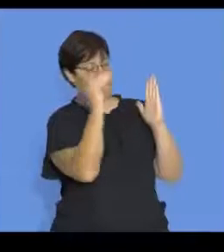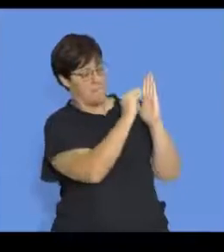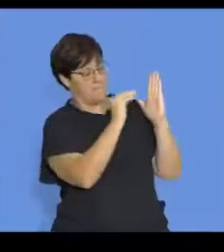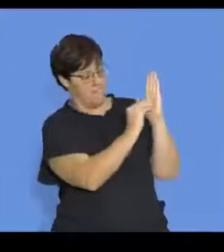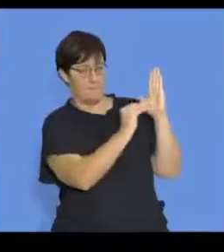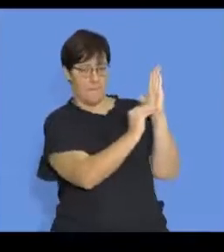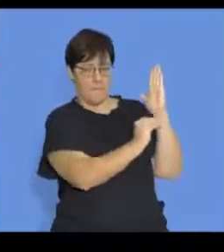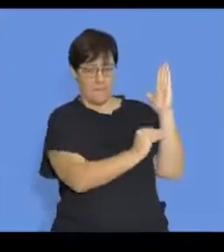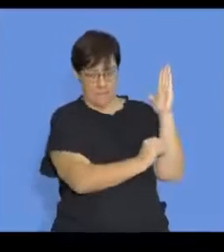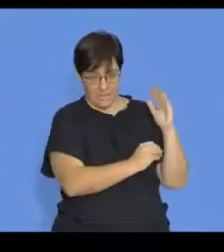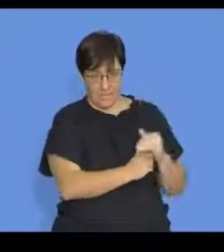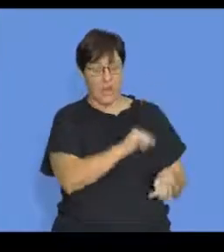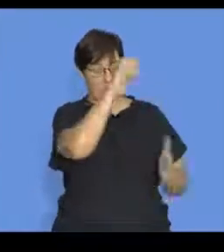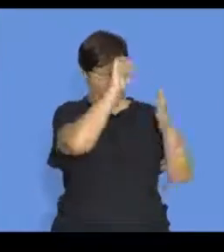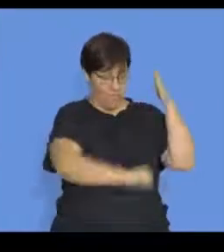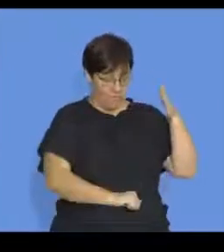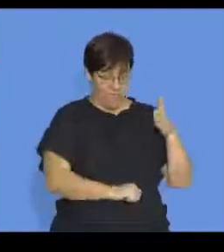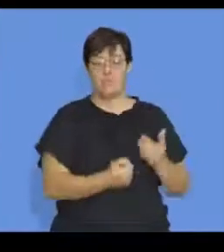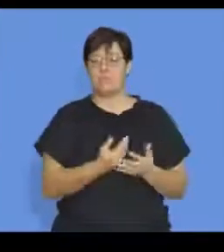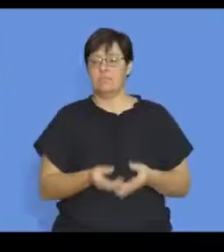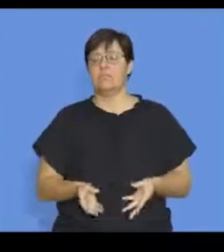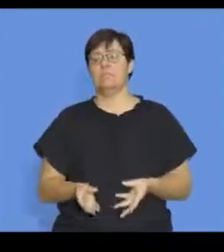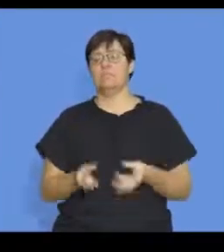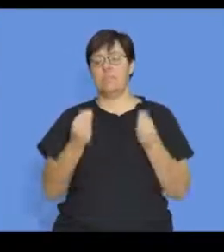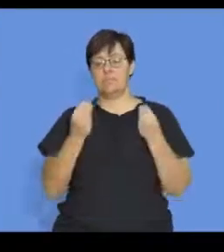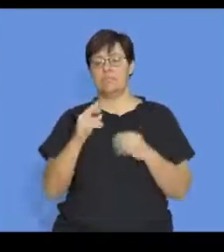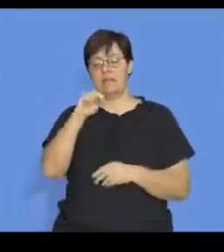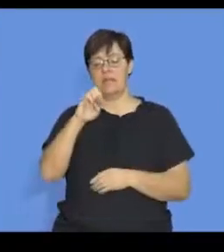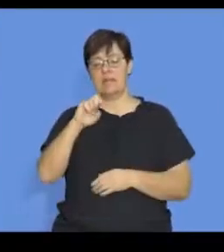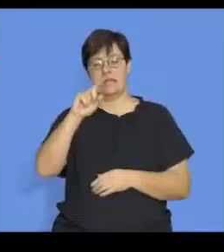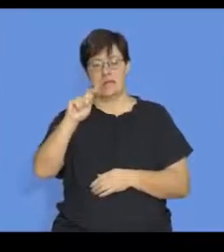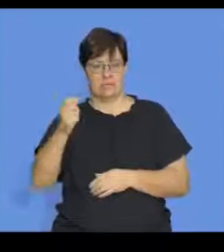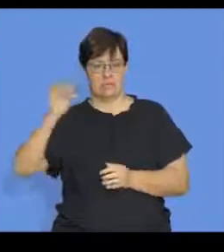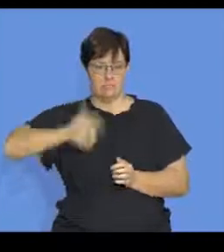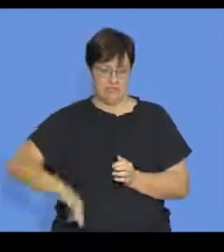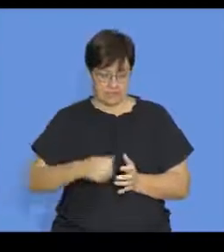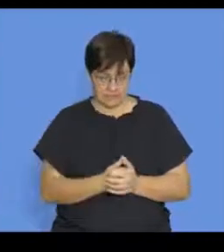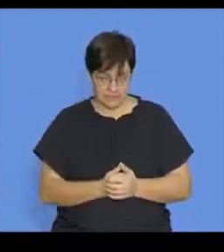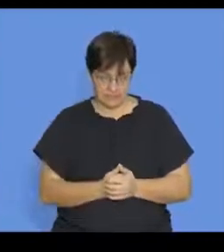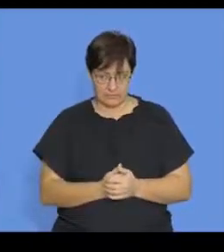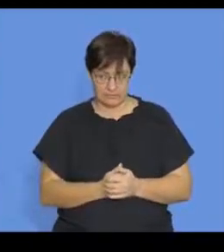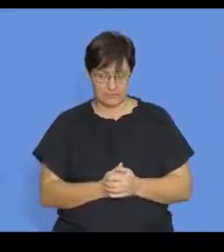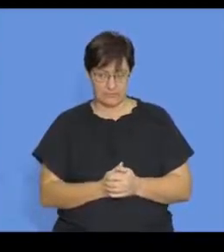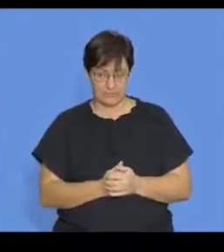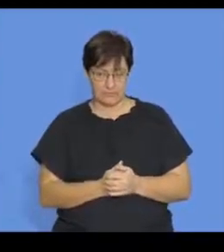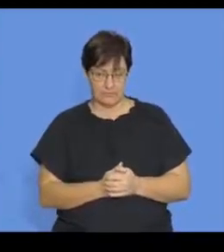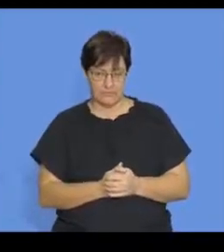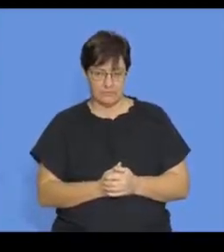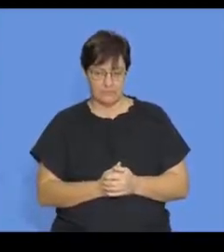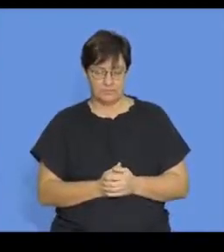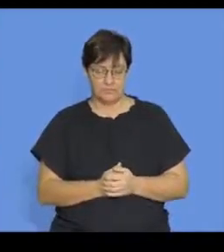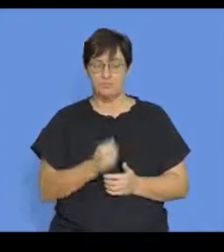other expenses, you are then able to work out your net profit.